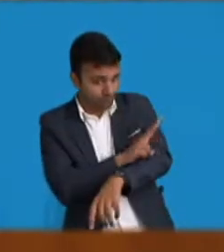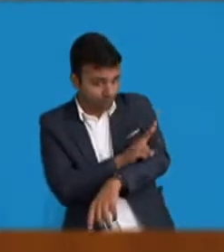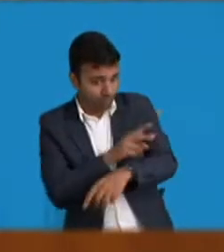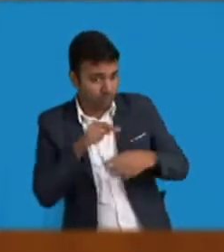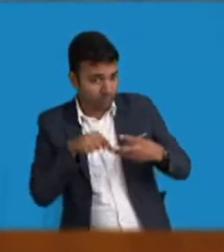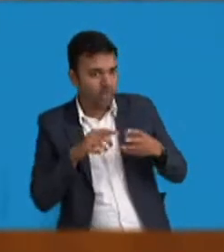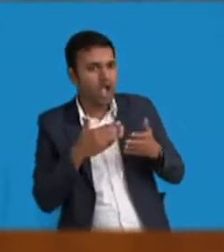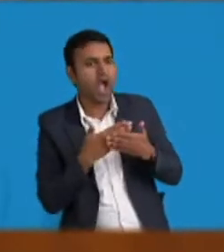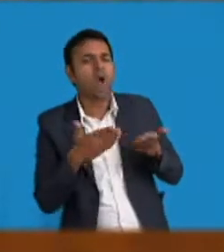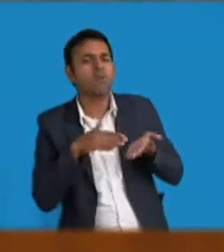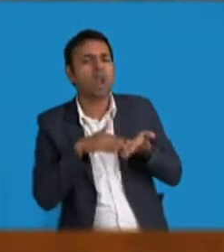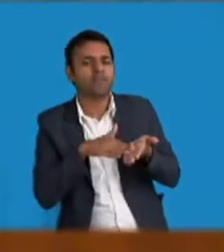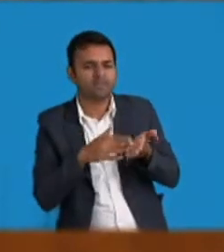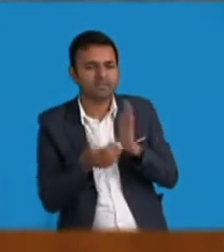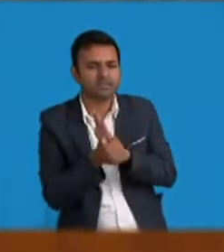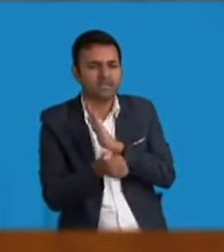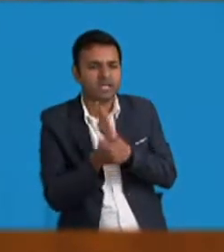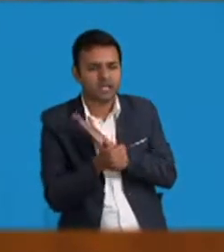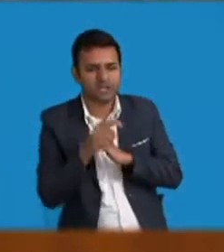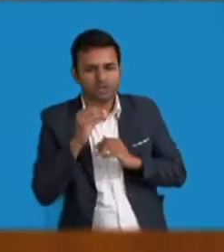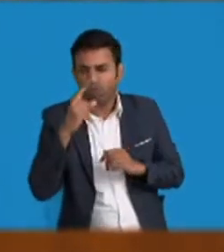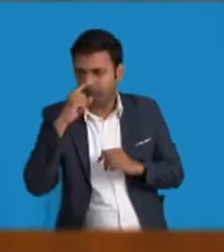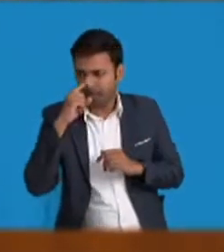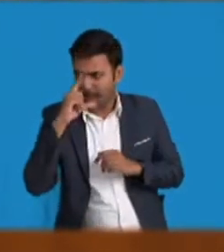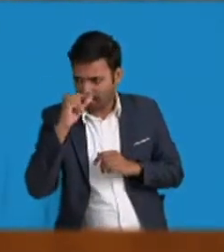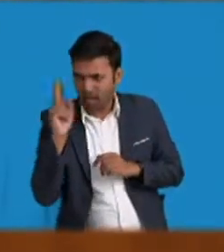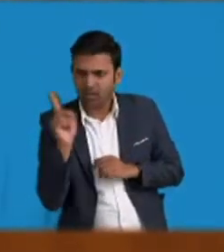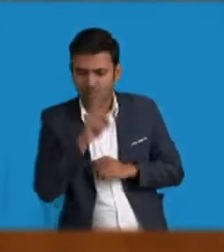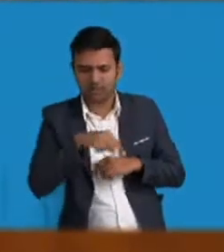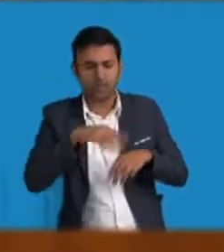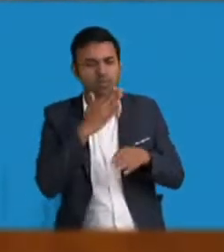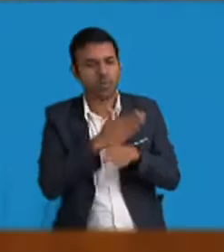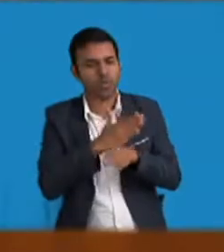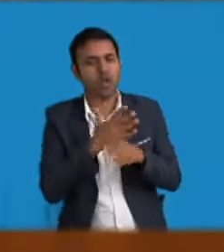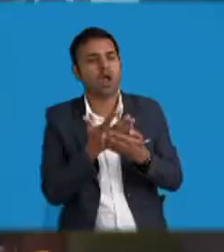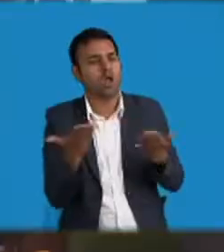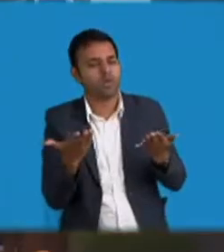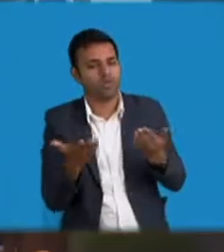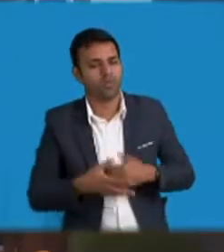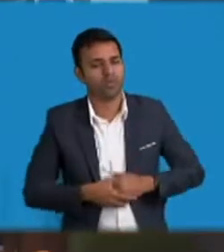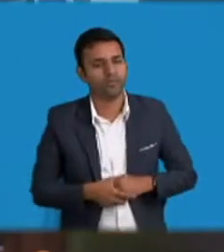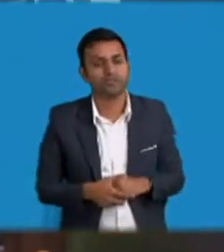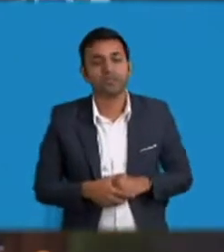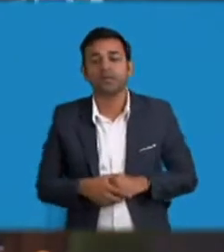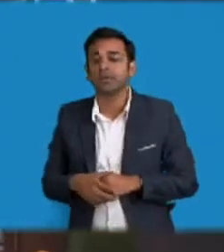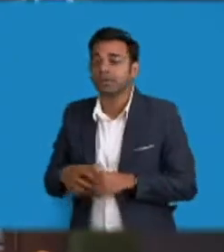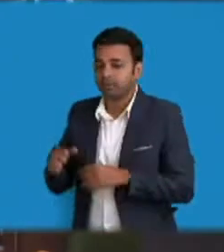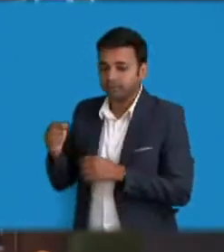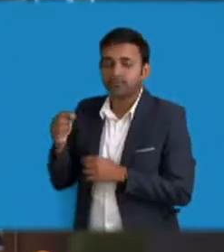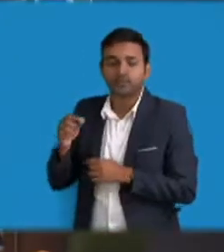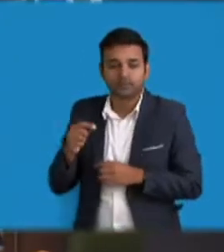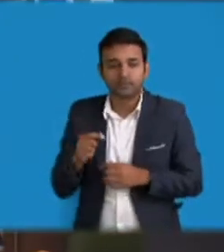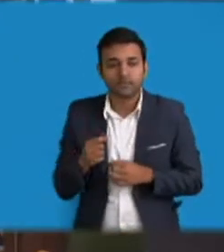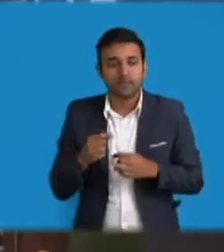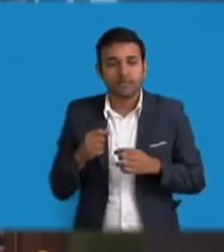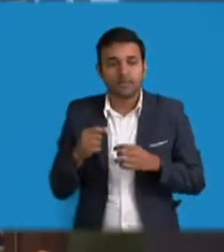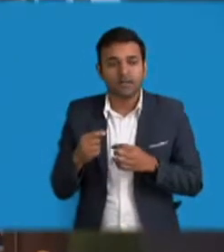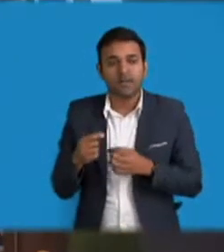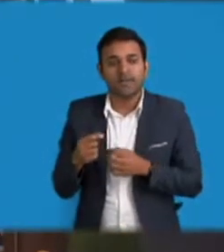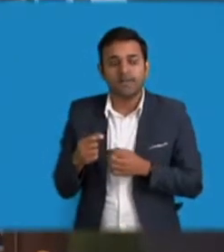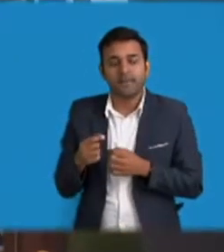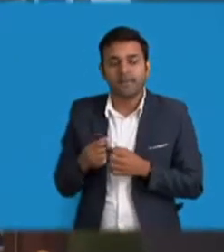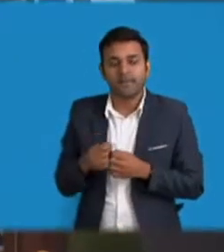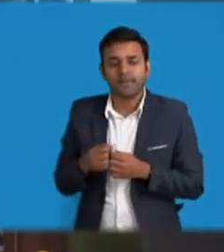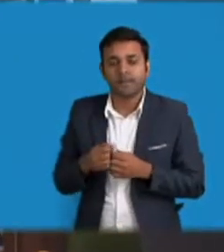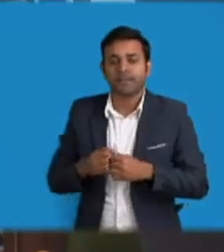gap that we are importing? Thank you. Thank you, Honorable Minister. Madam Speaker, I don't know where this figure he is throwing